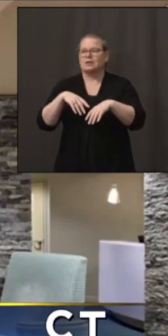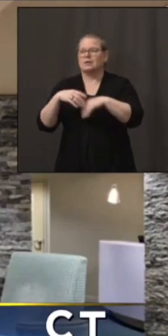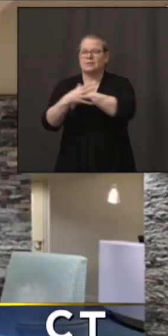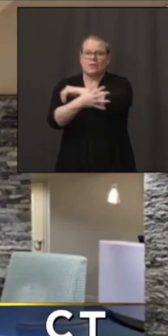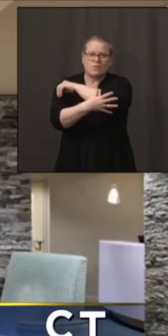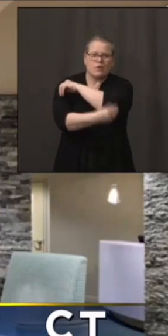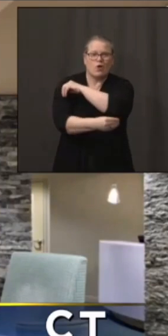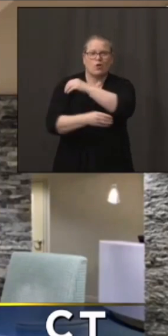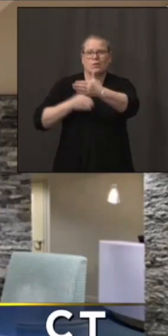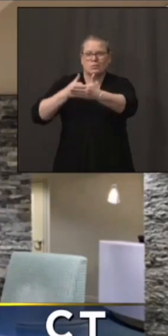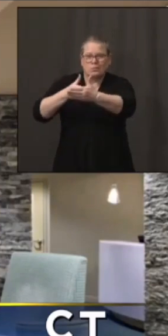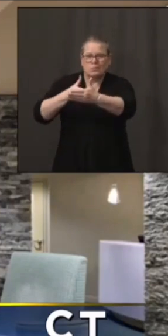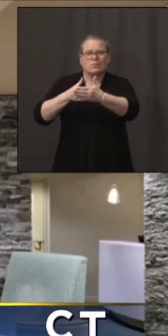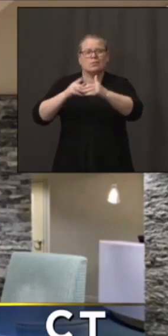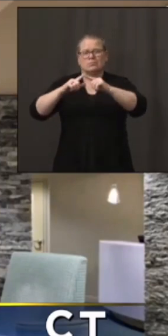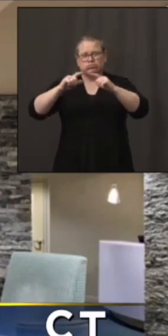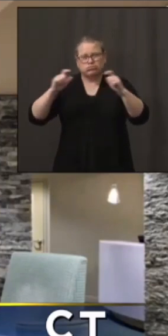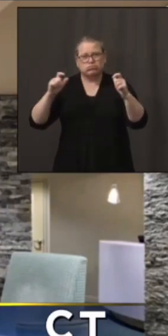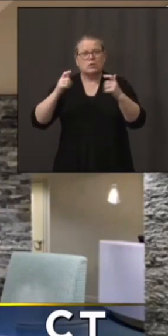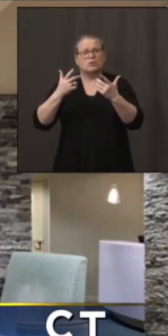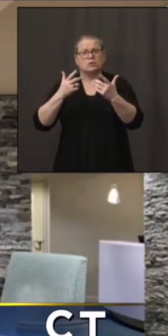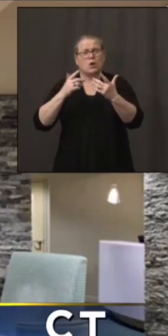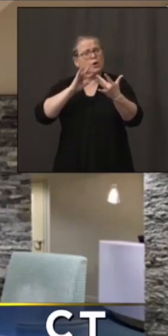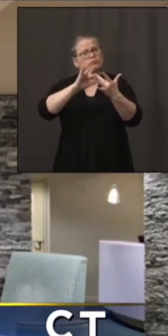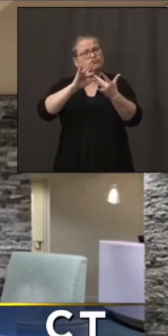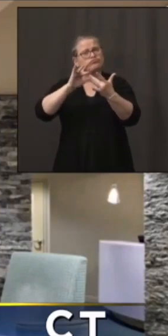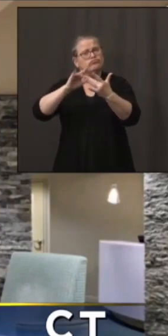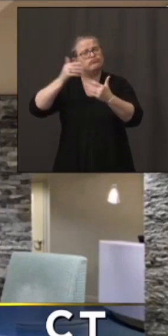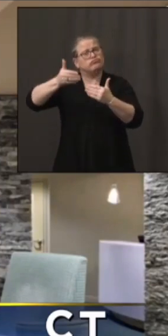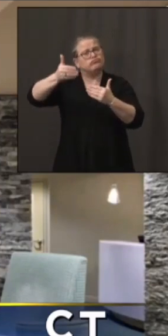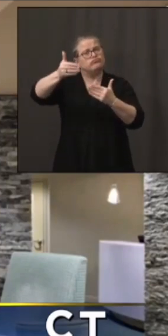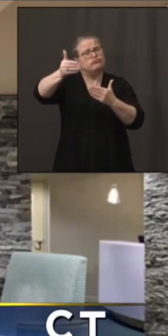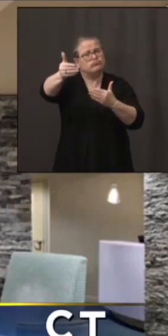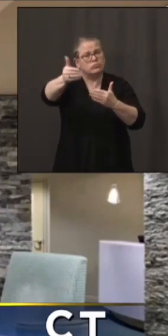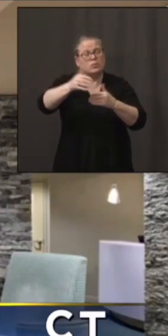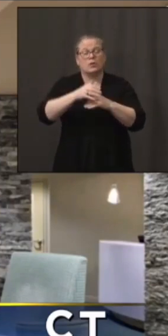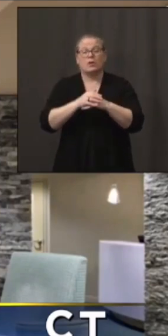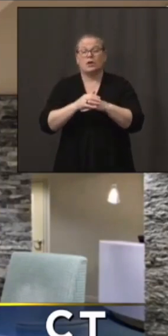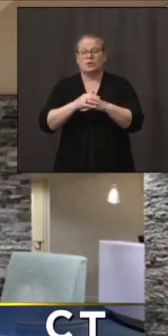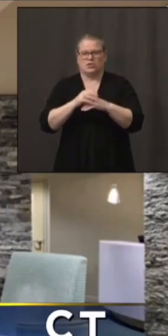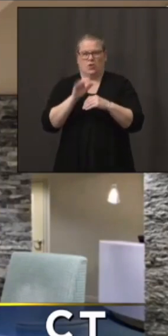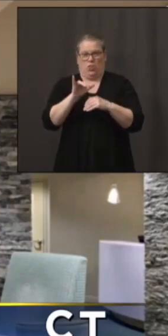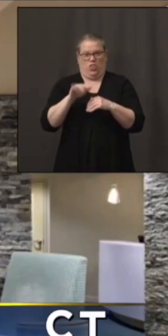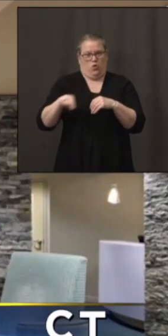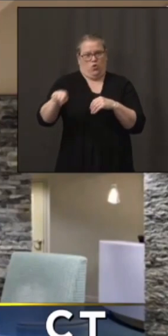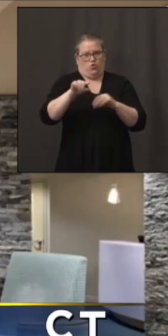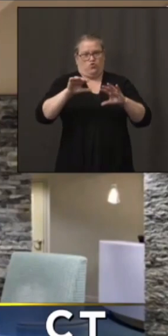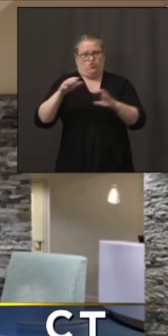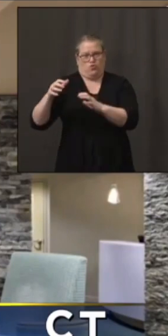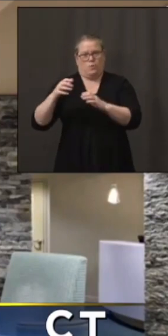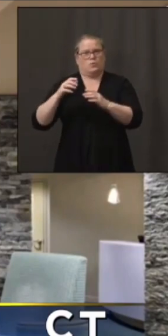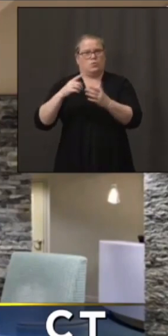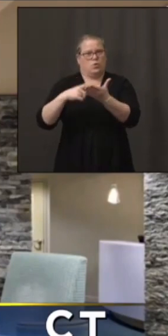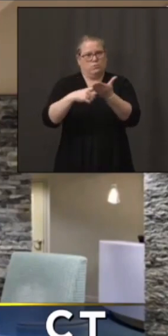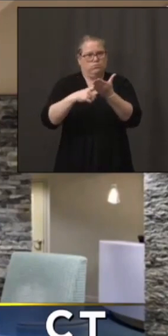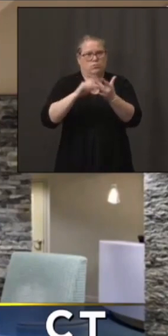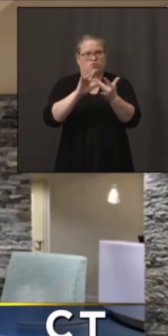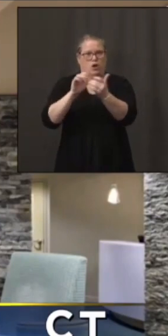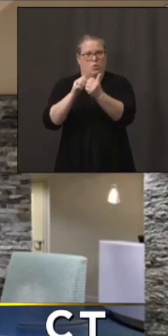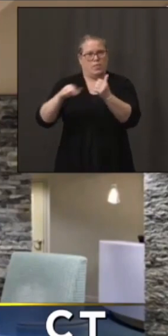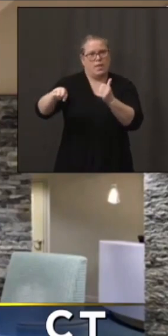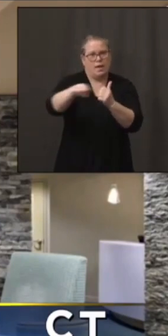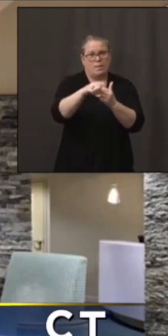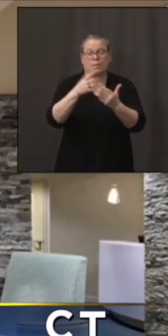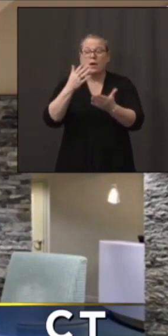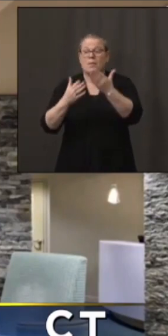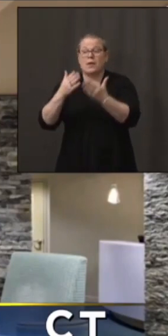these vulnerable populations on a regular basis. So we're talking to the housing authority. So anybody who's a resident in